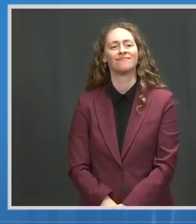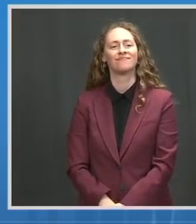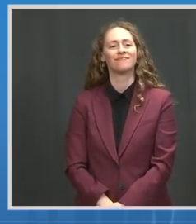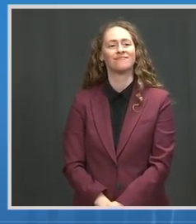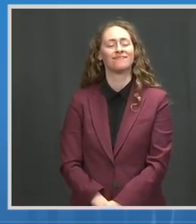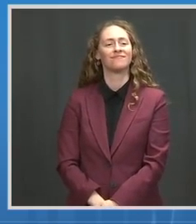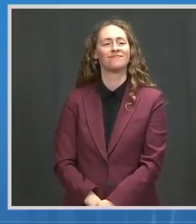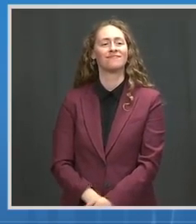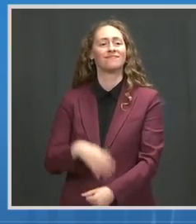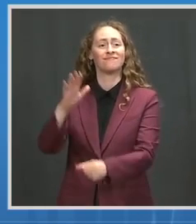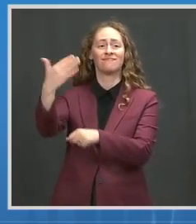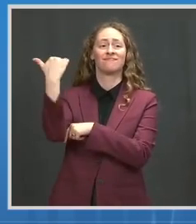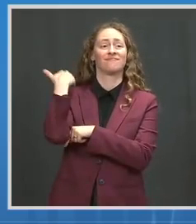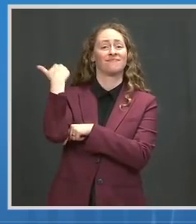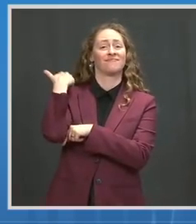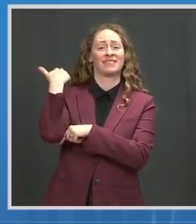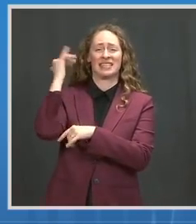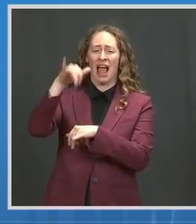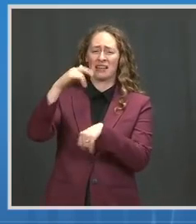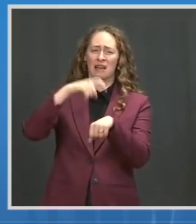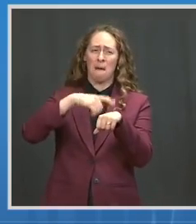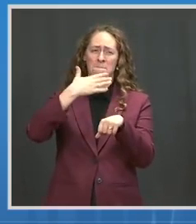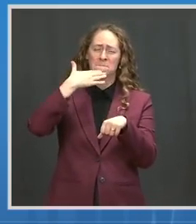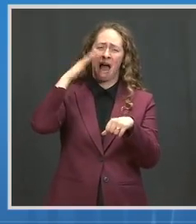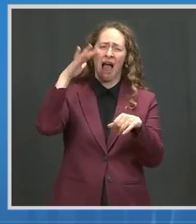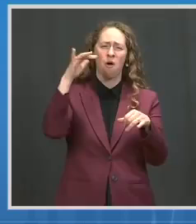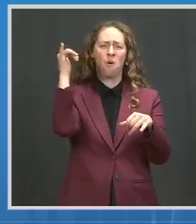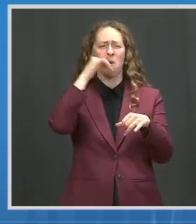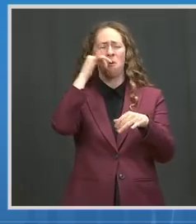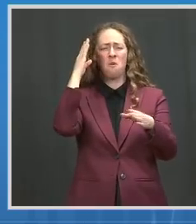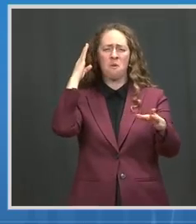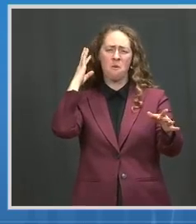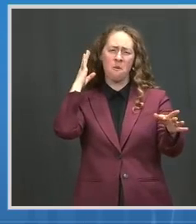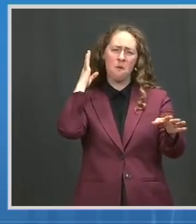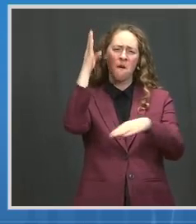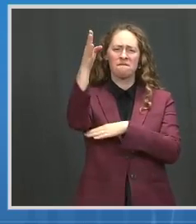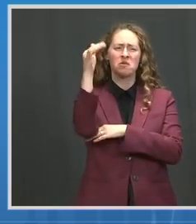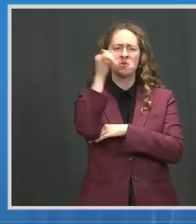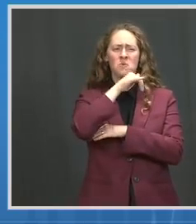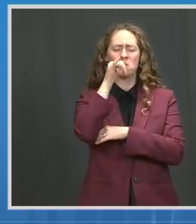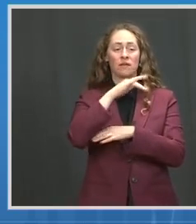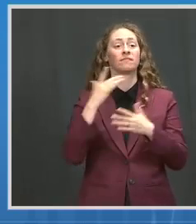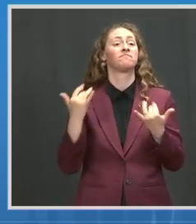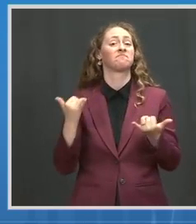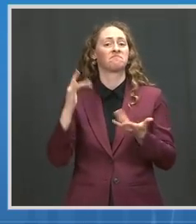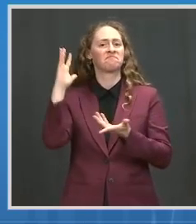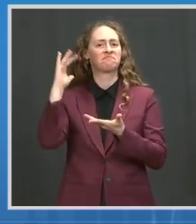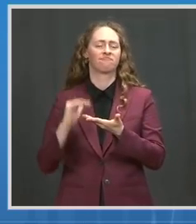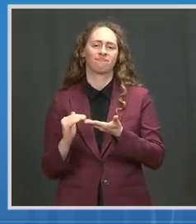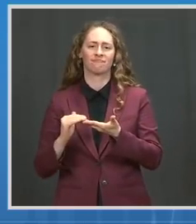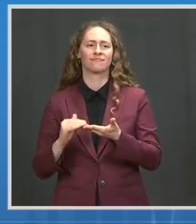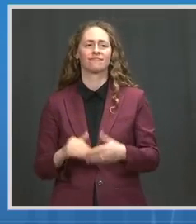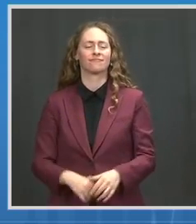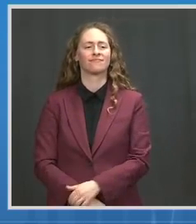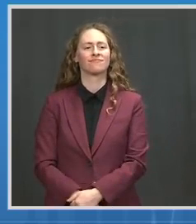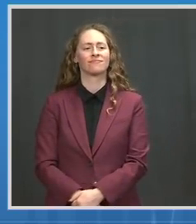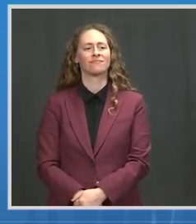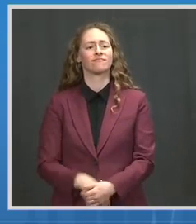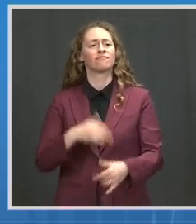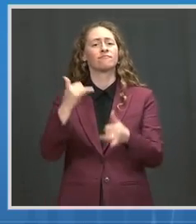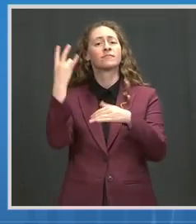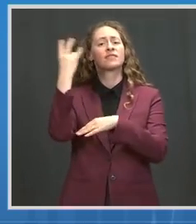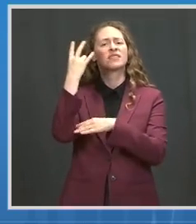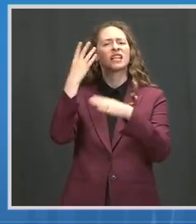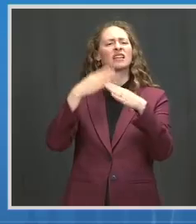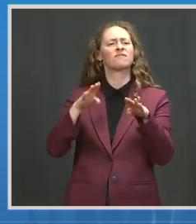admissions. And finally, the 7-day average of daily deaths remains at 379 per day. It gives me